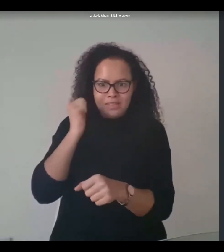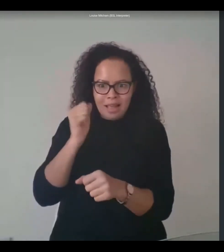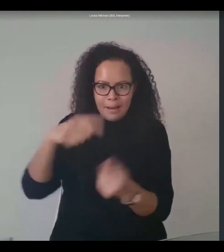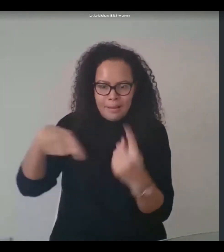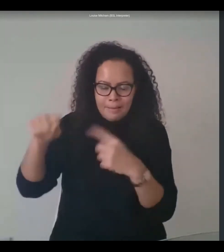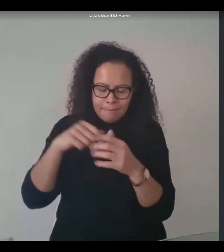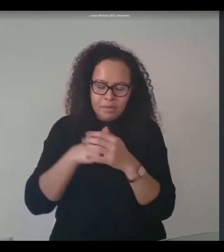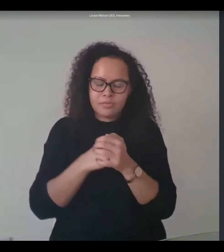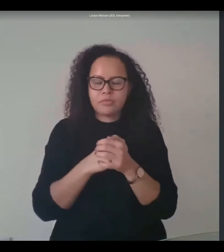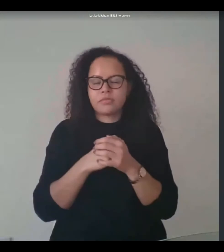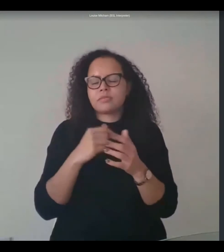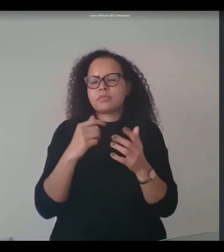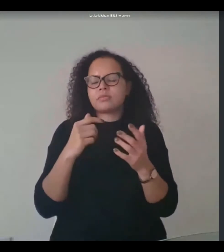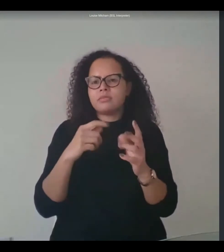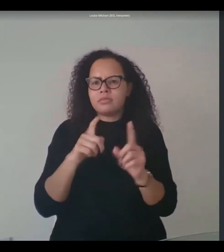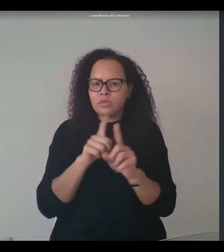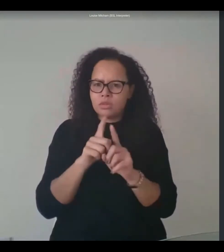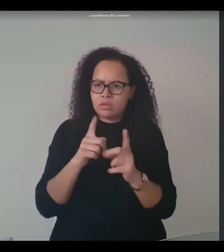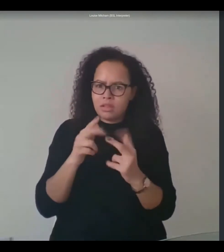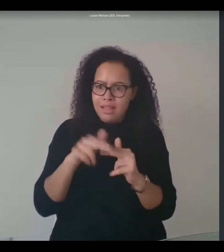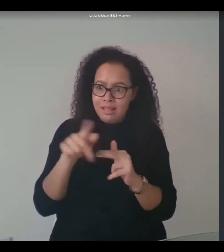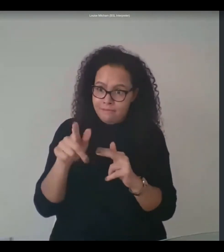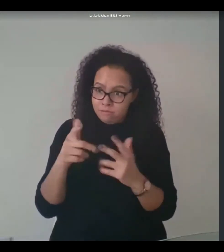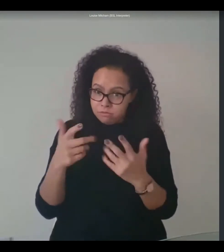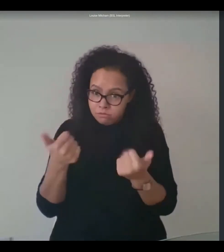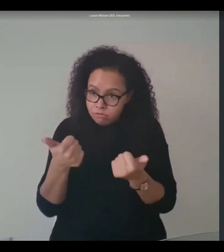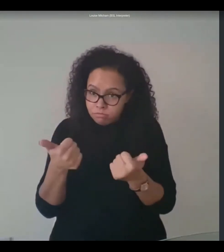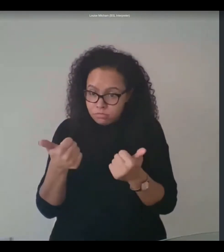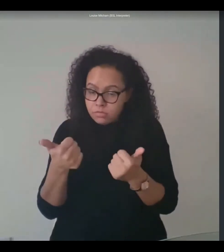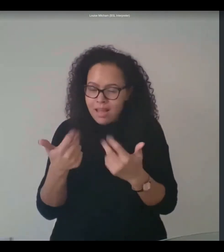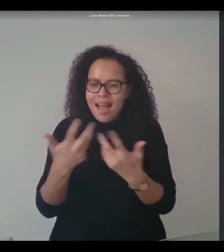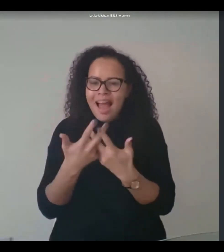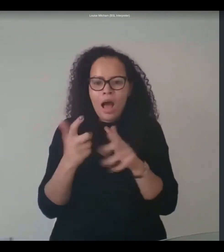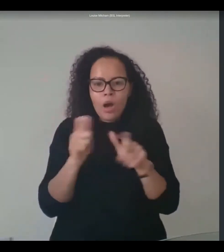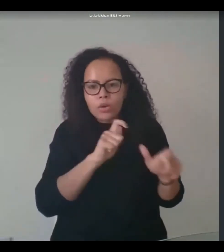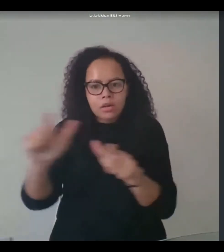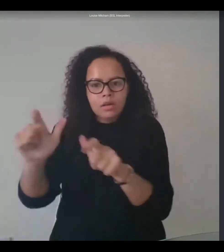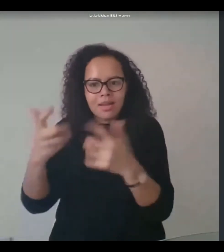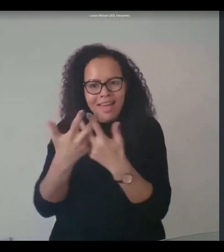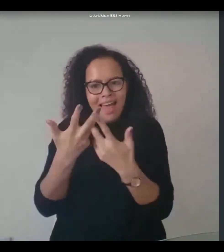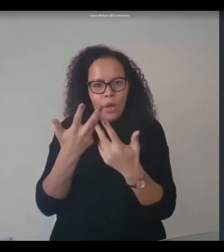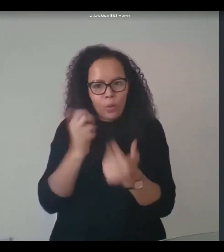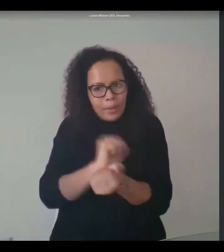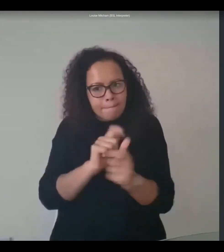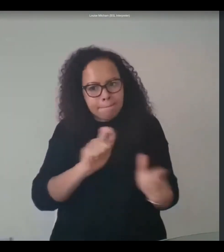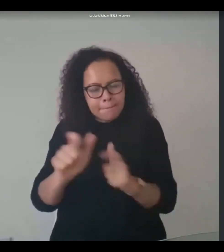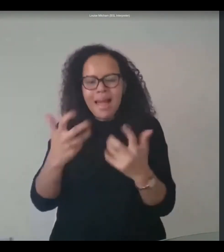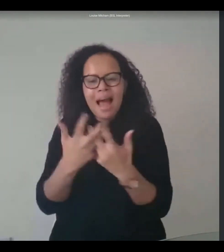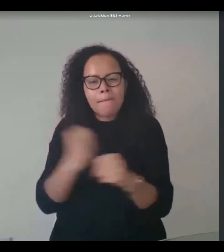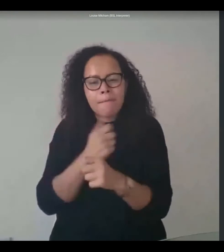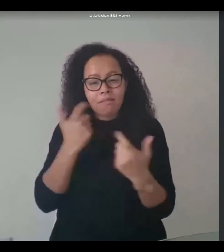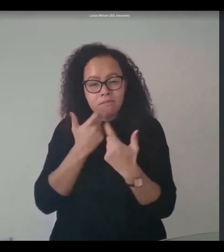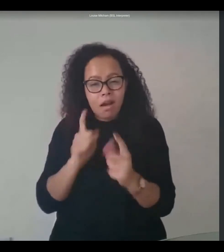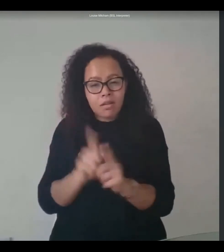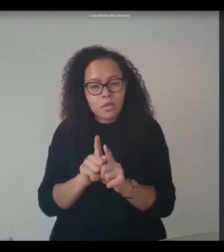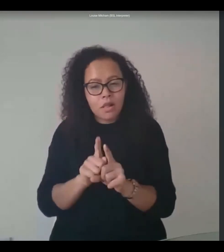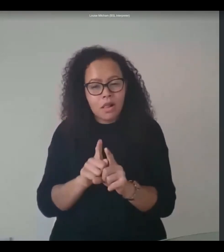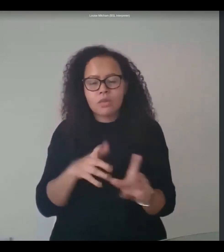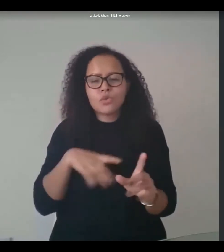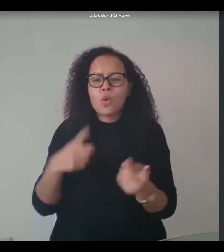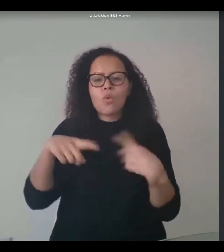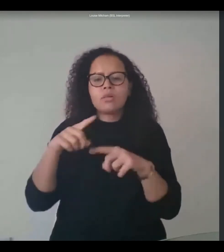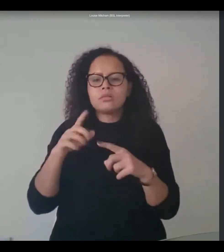you're physically active, how can you help you to maintain that? And how do we make physical activity really fun? So it doesn't even feel like like